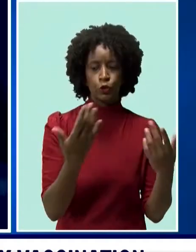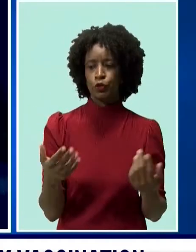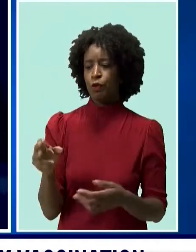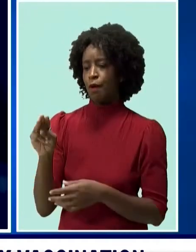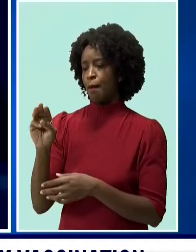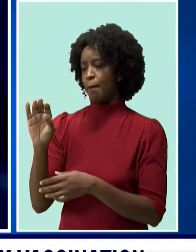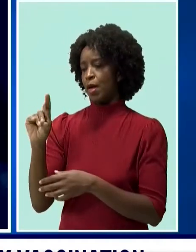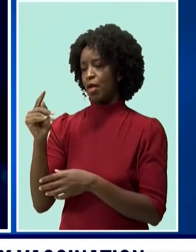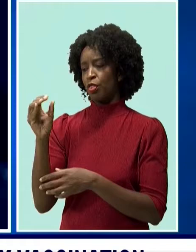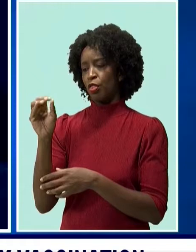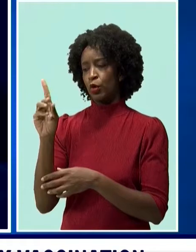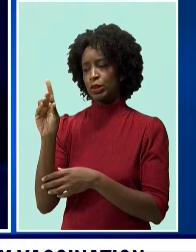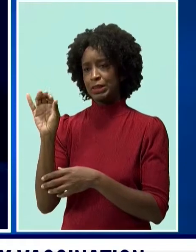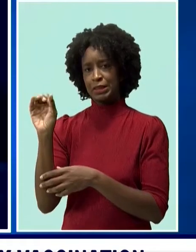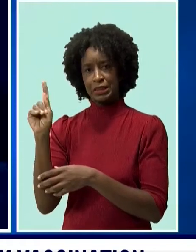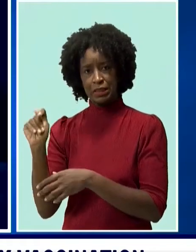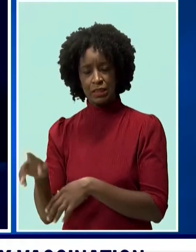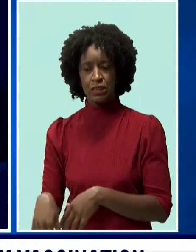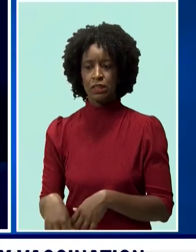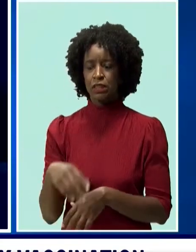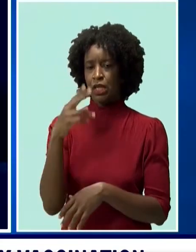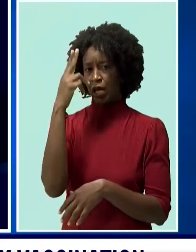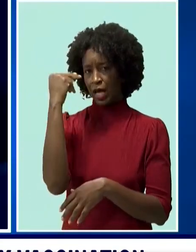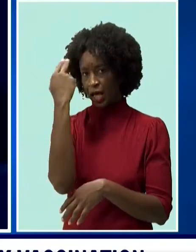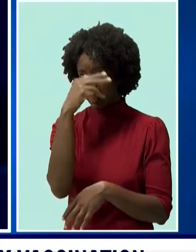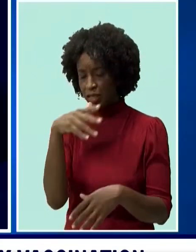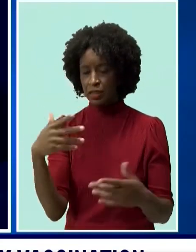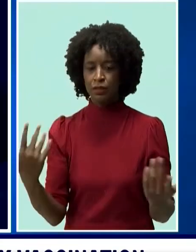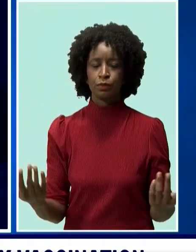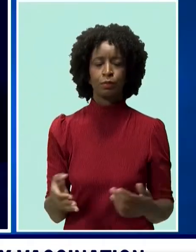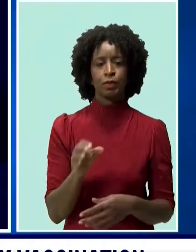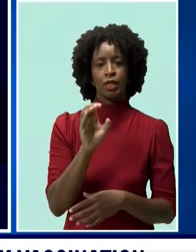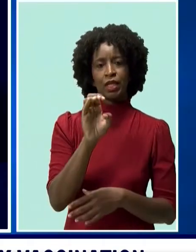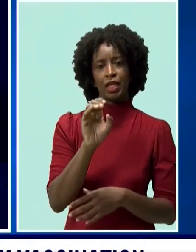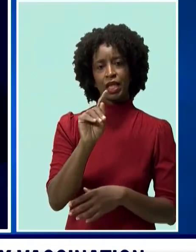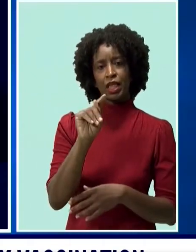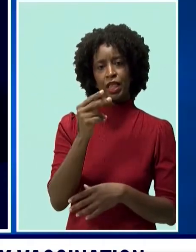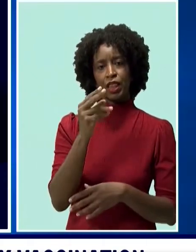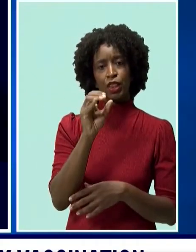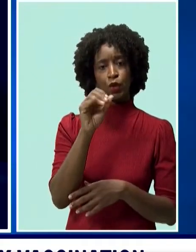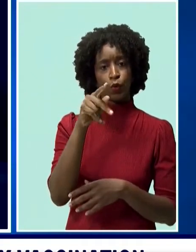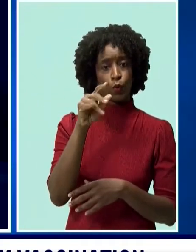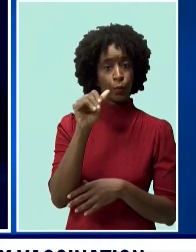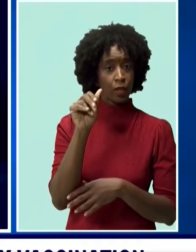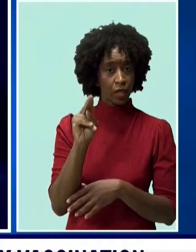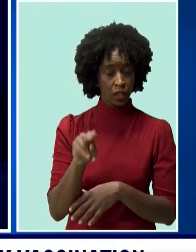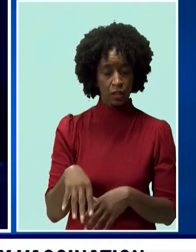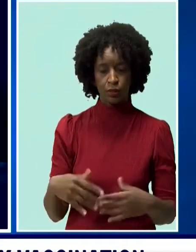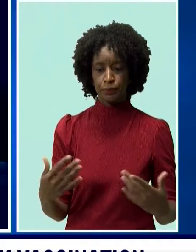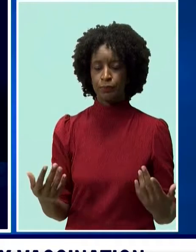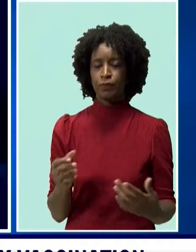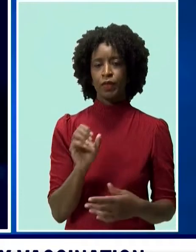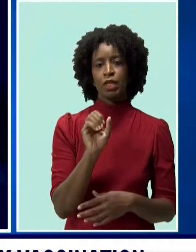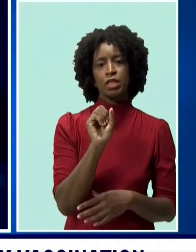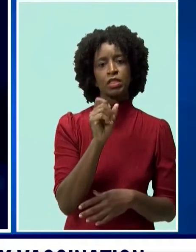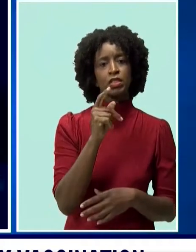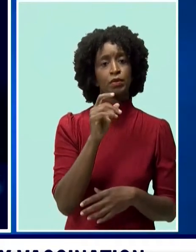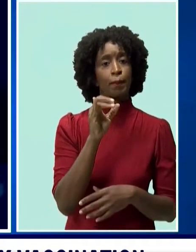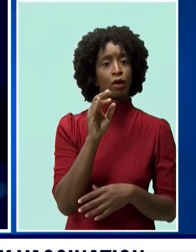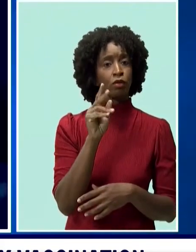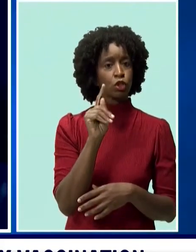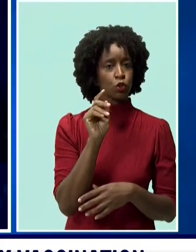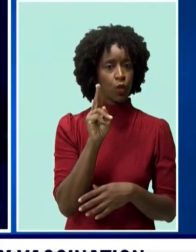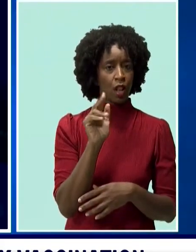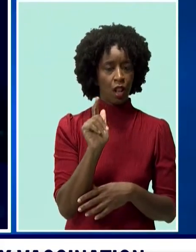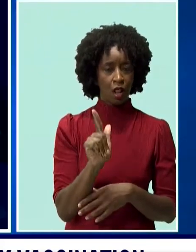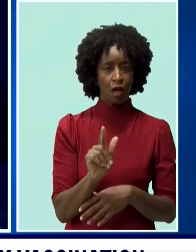Roman Catholic Church, the Ethiopian Orthodox Church, the Spiritual Baptist, the Salvation